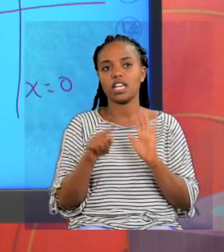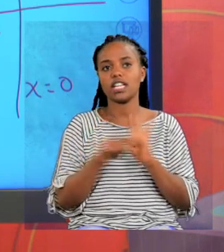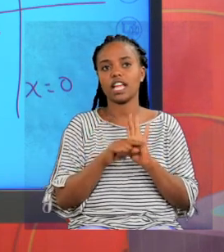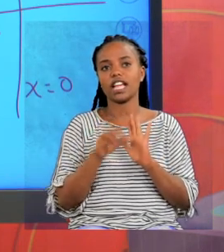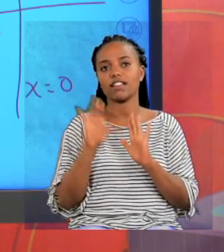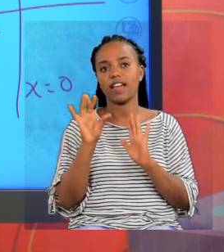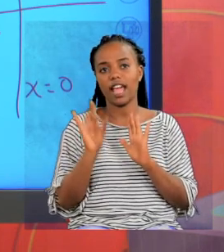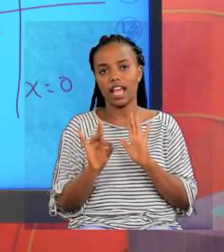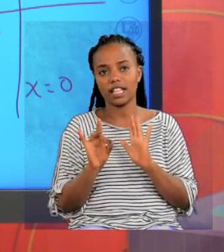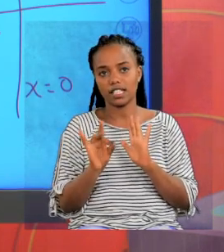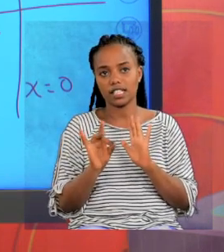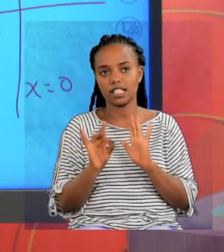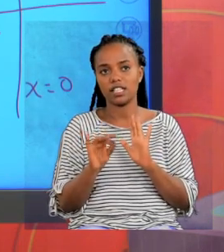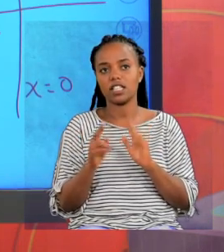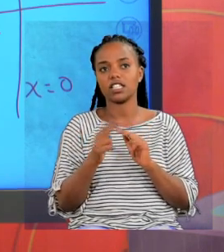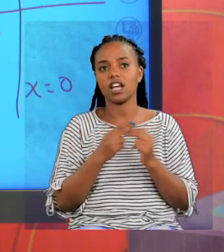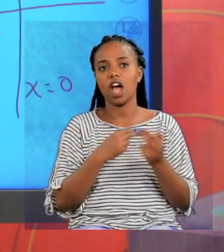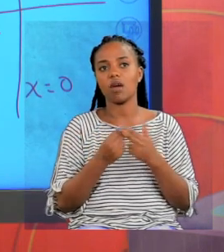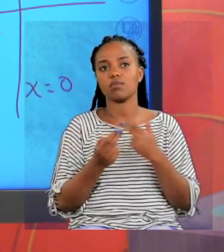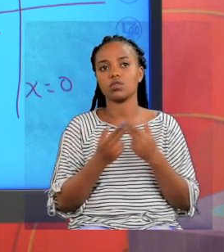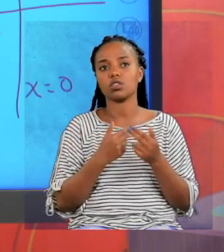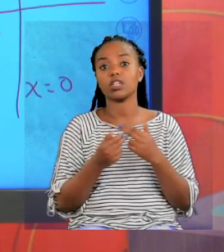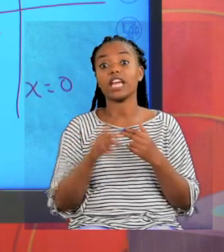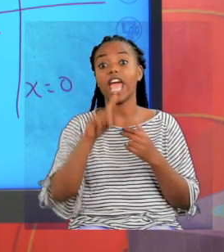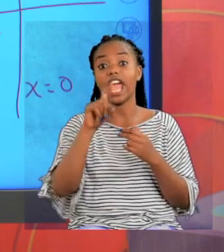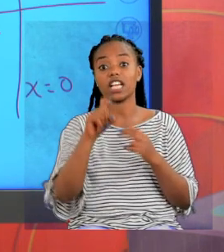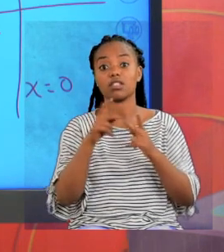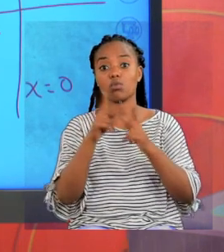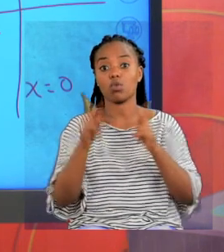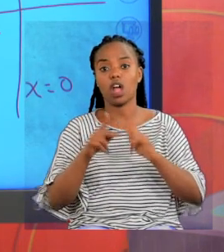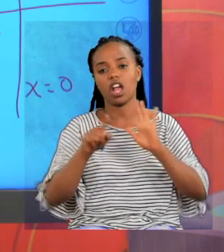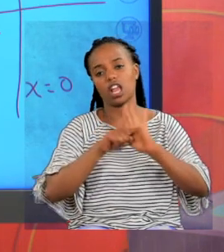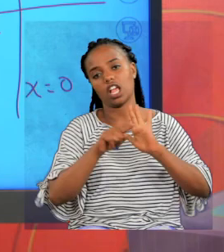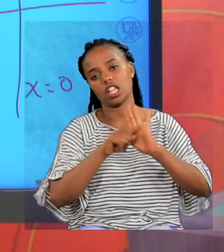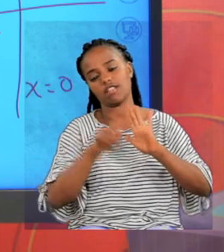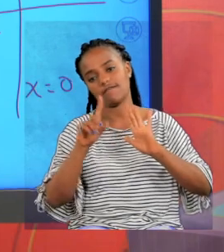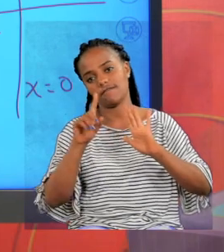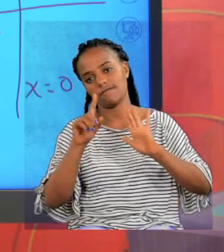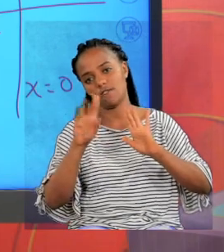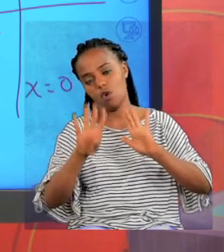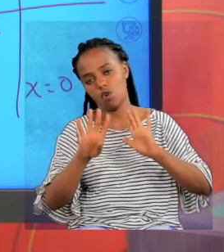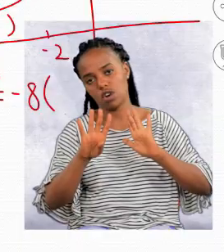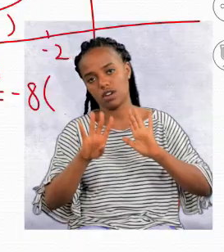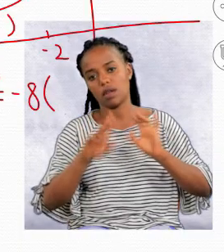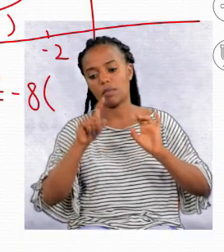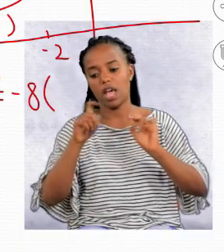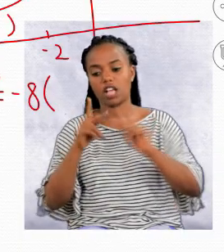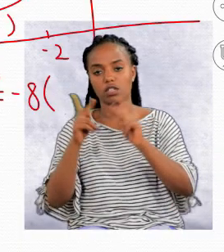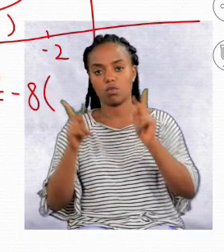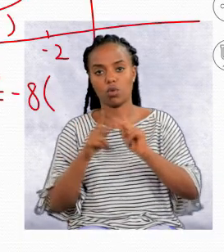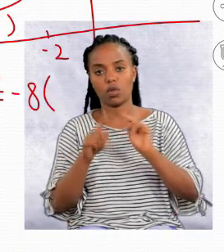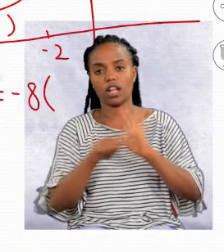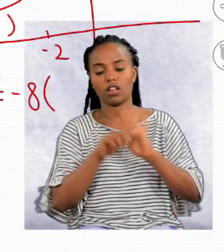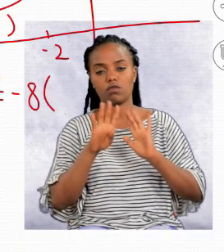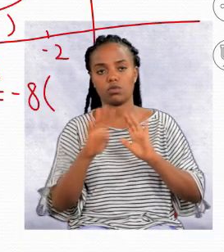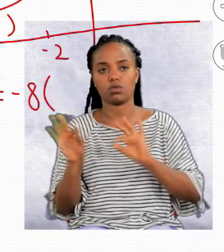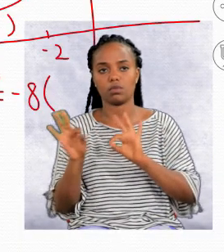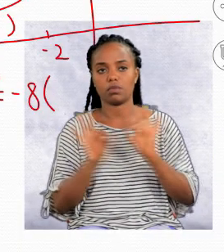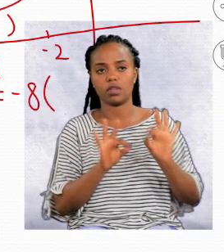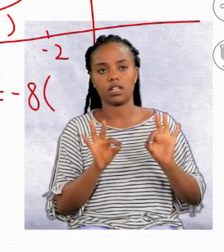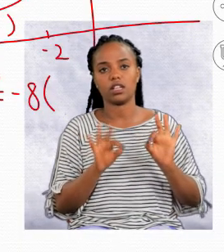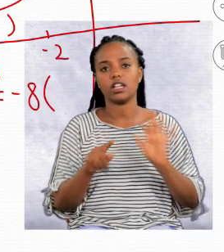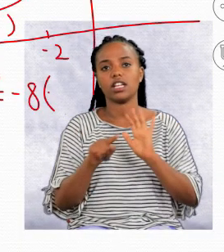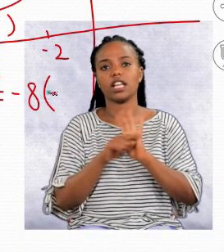negative 8 times, we put negative 4 in place of x, negative 4 plus 2 is